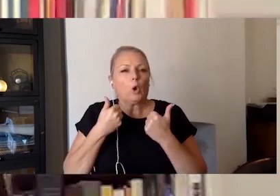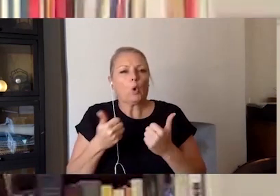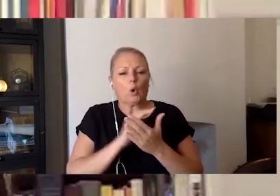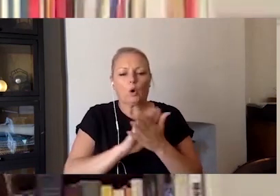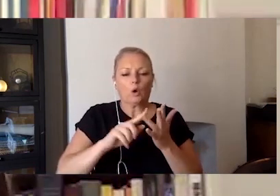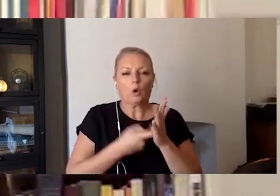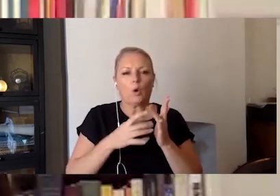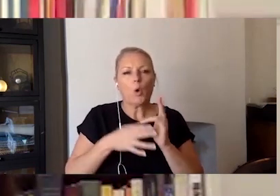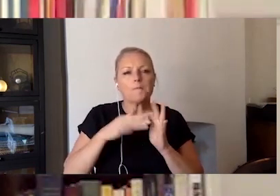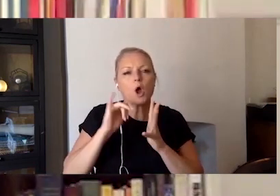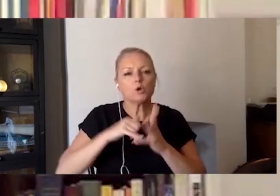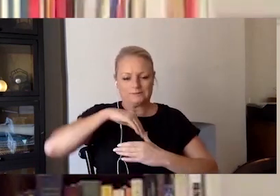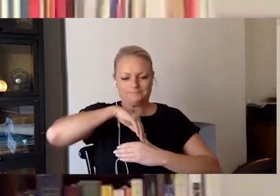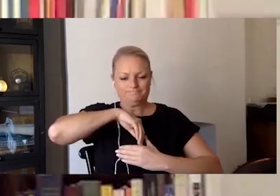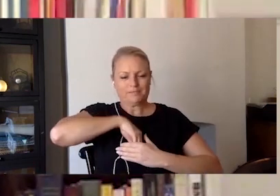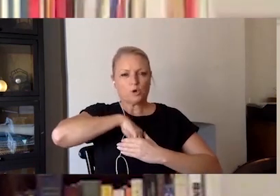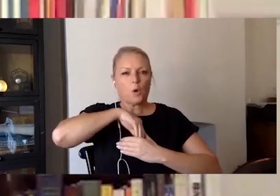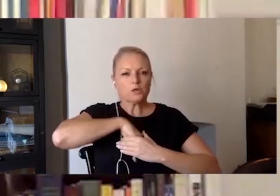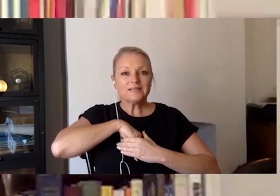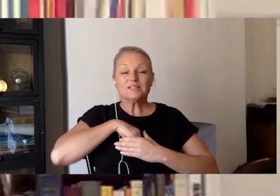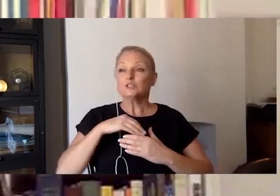even in tough times.